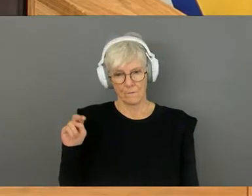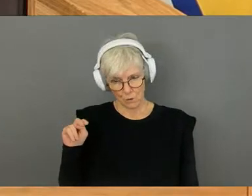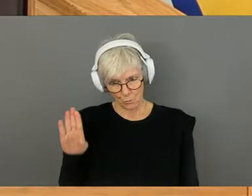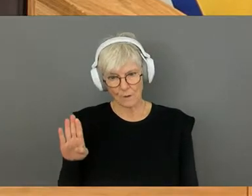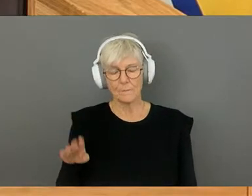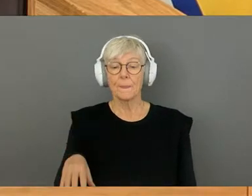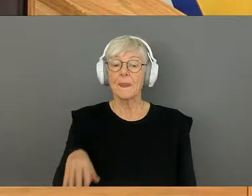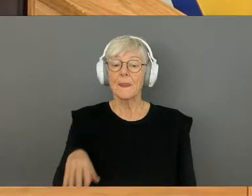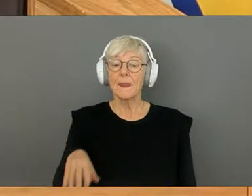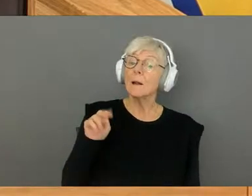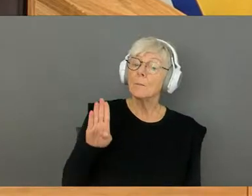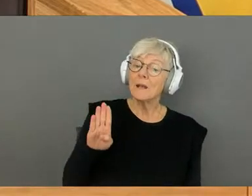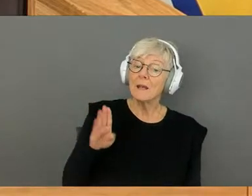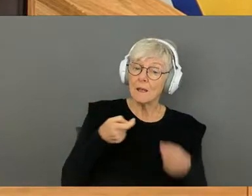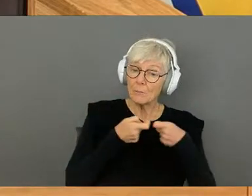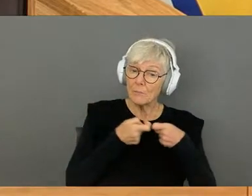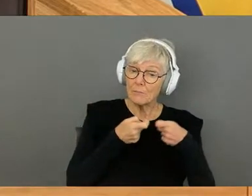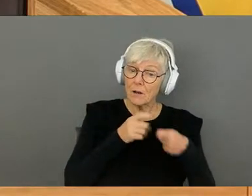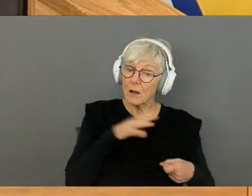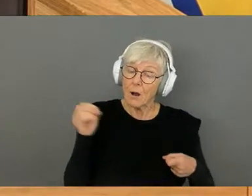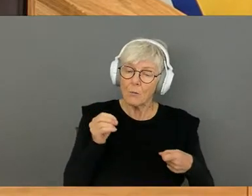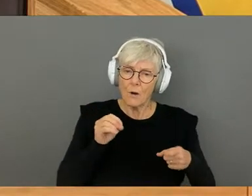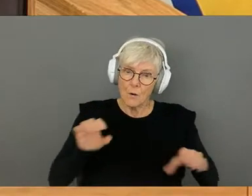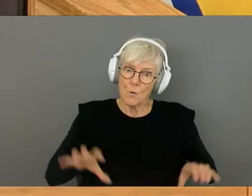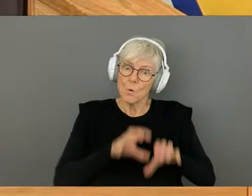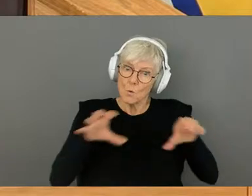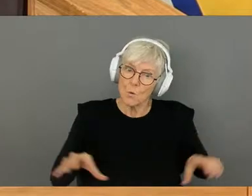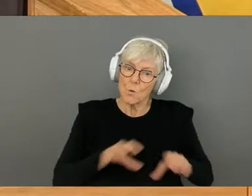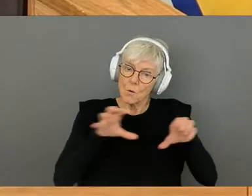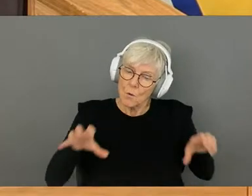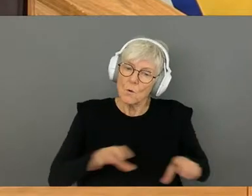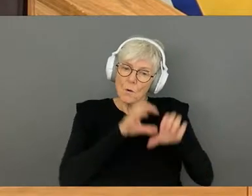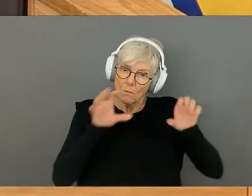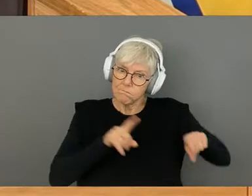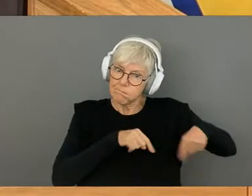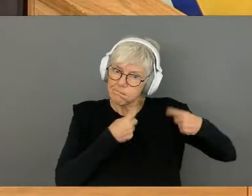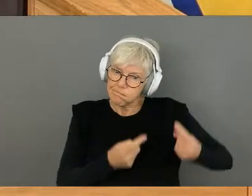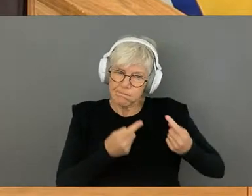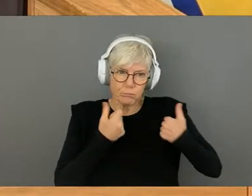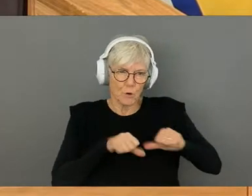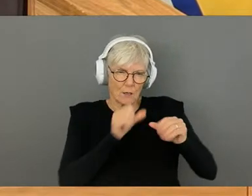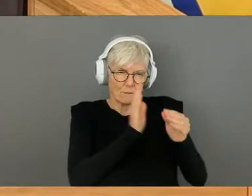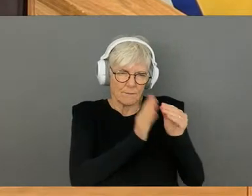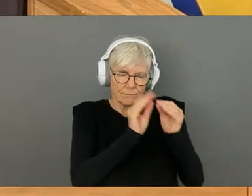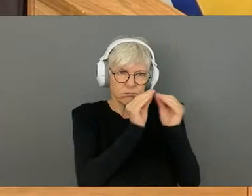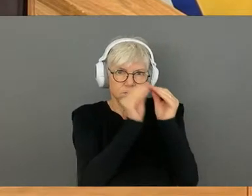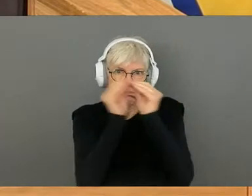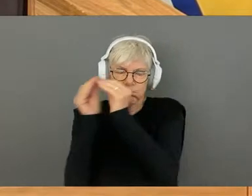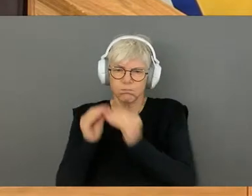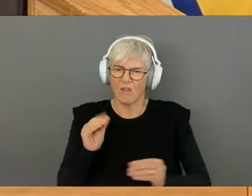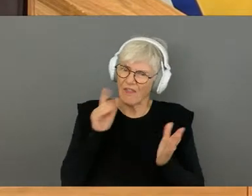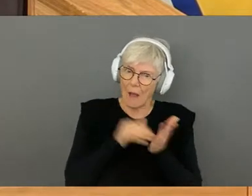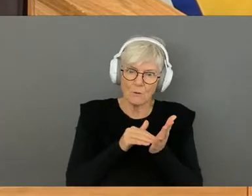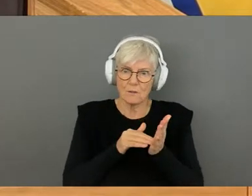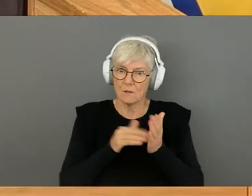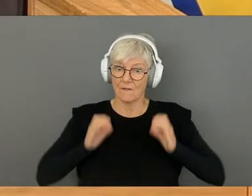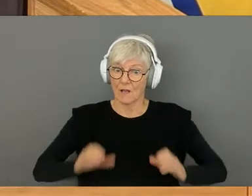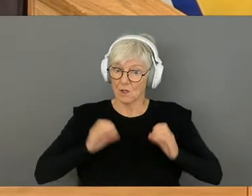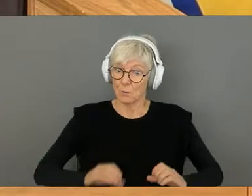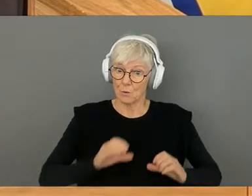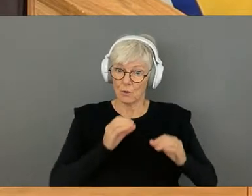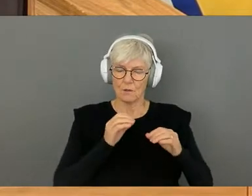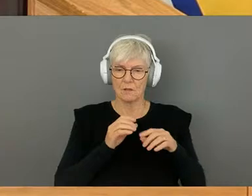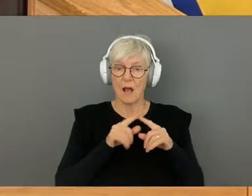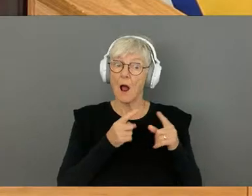been working very diligently during this time to restore thousands of customers, and they've been successful for thousands of